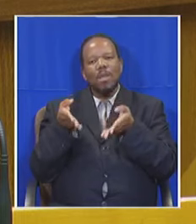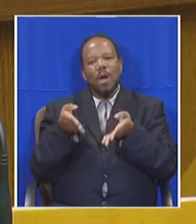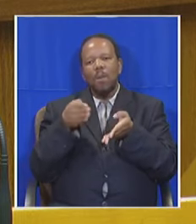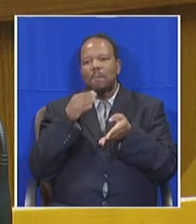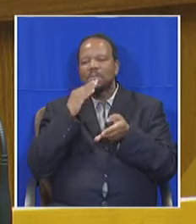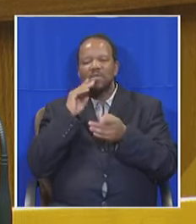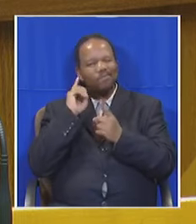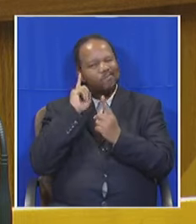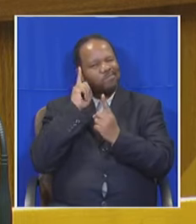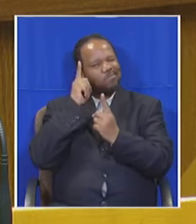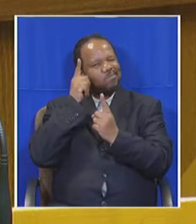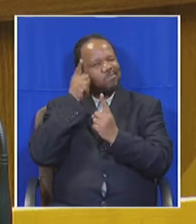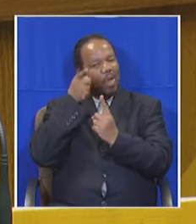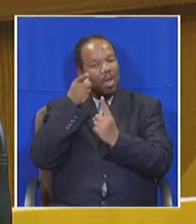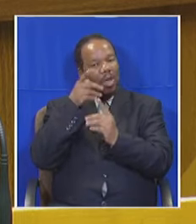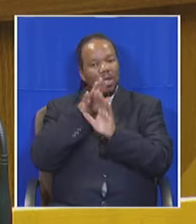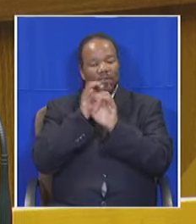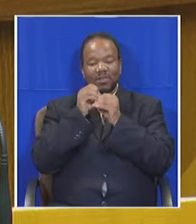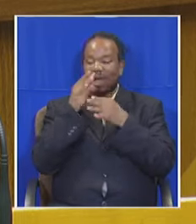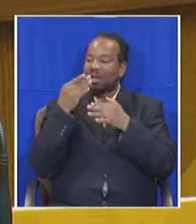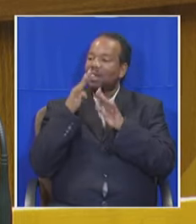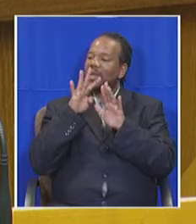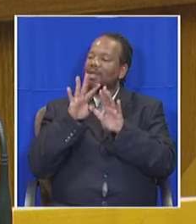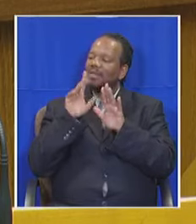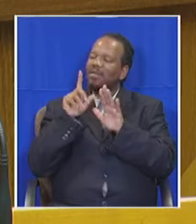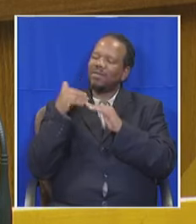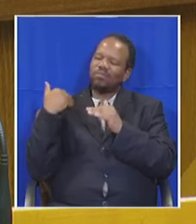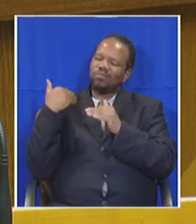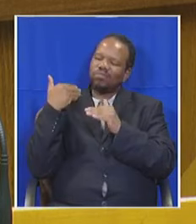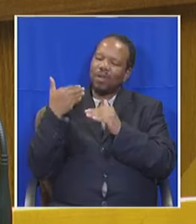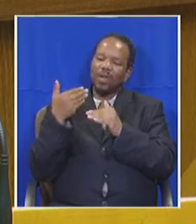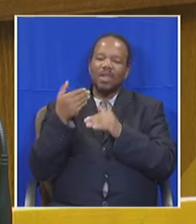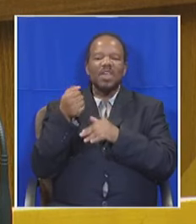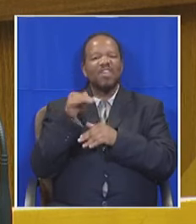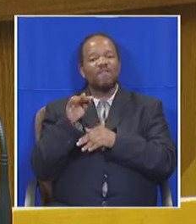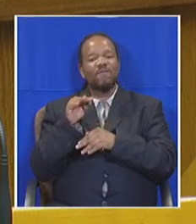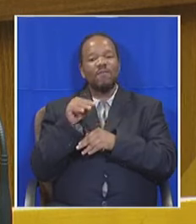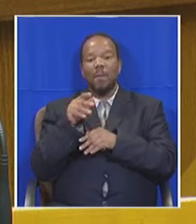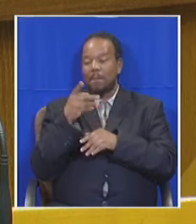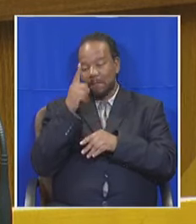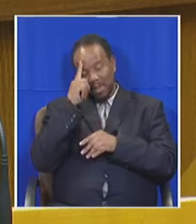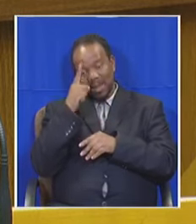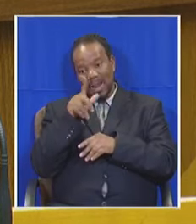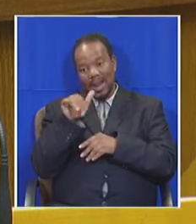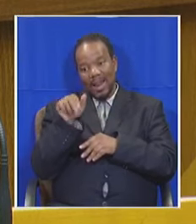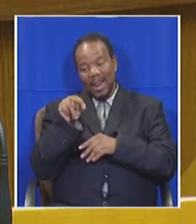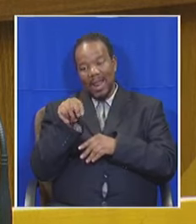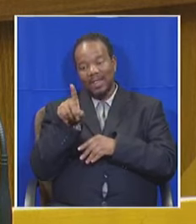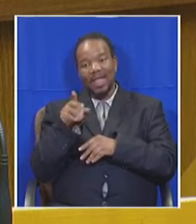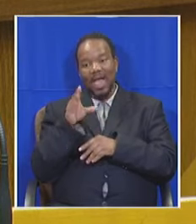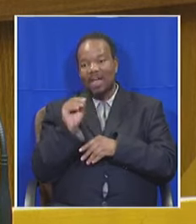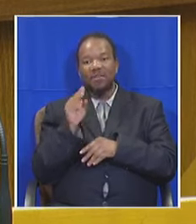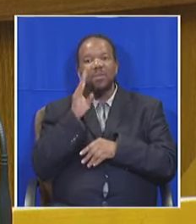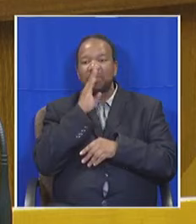It's a continued journey because until we have our land, freedom means nothing. We will continue to